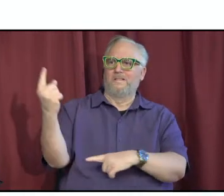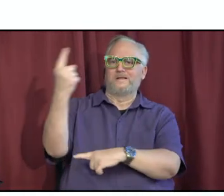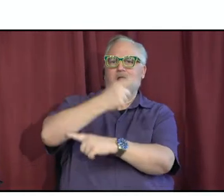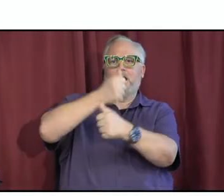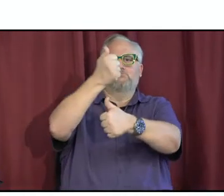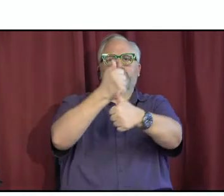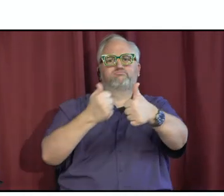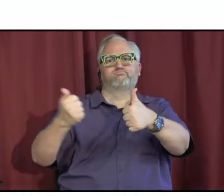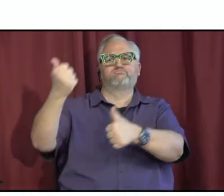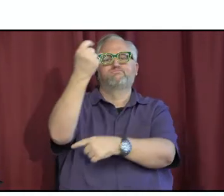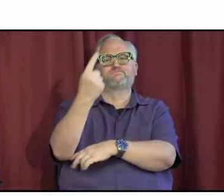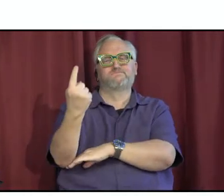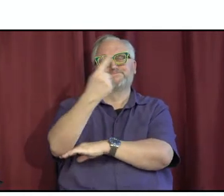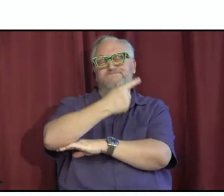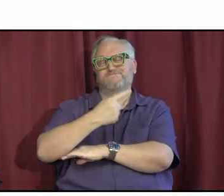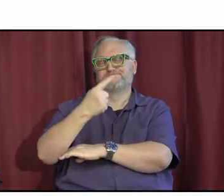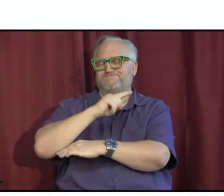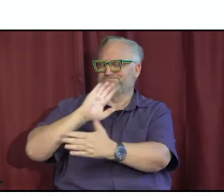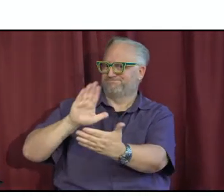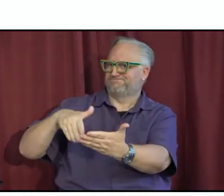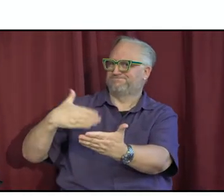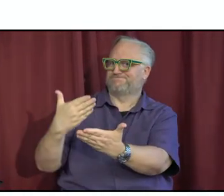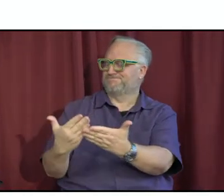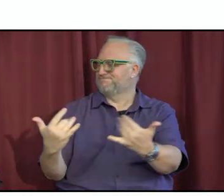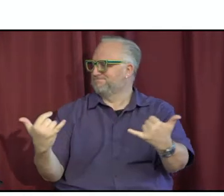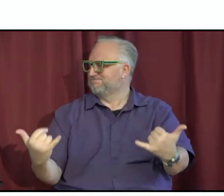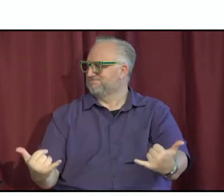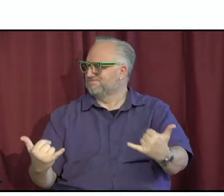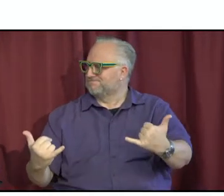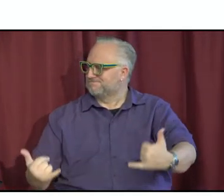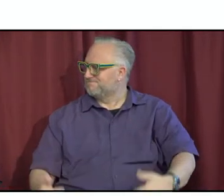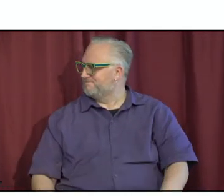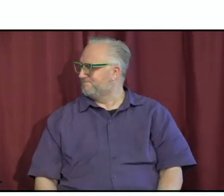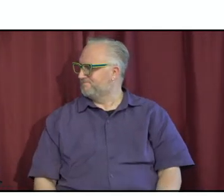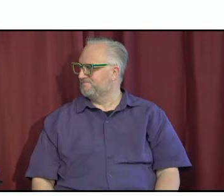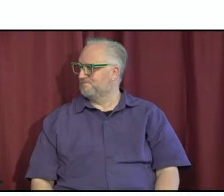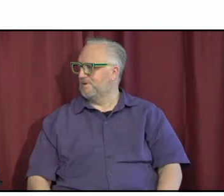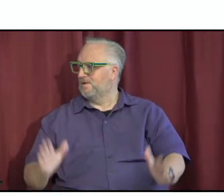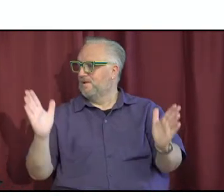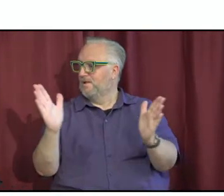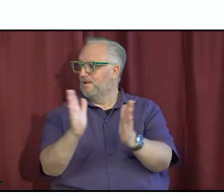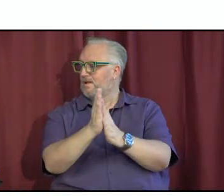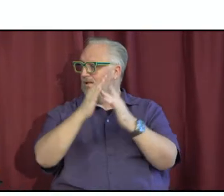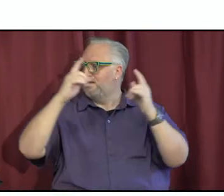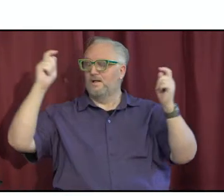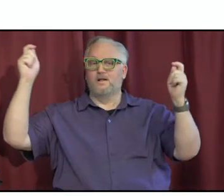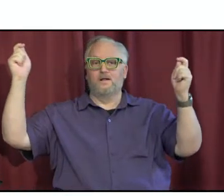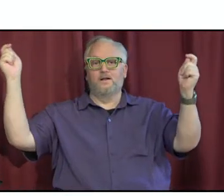Lo, the day of days is here.